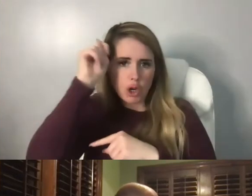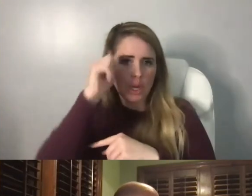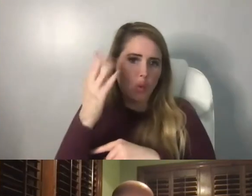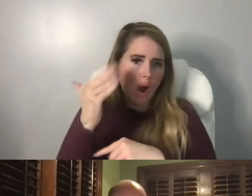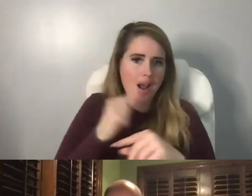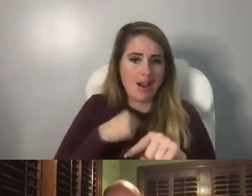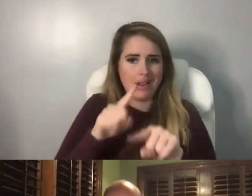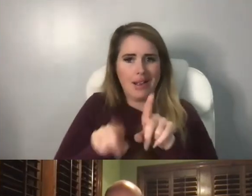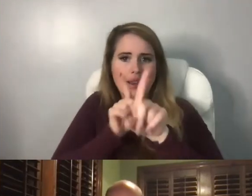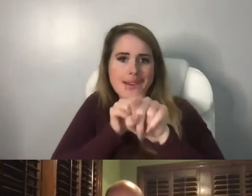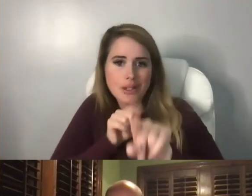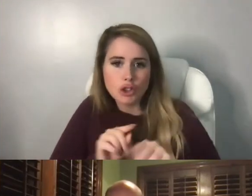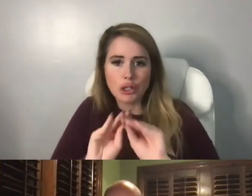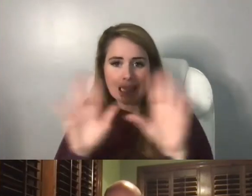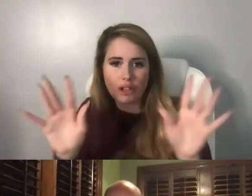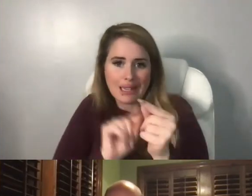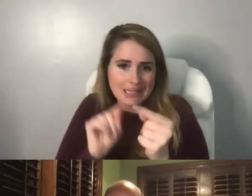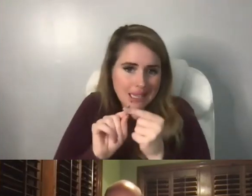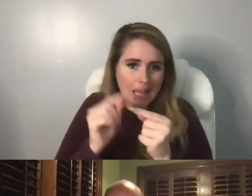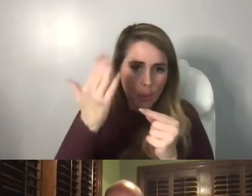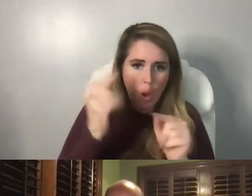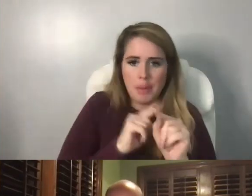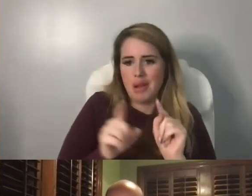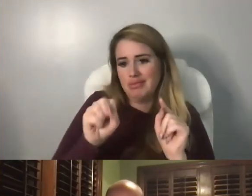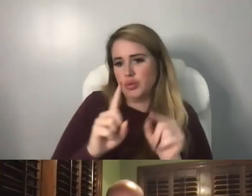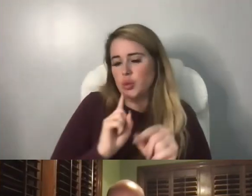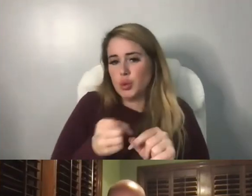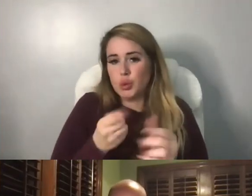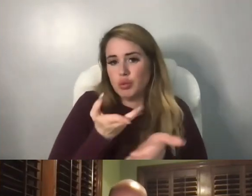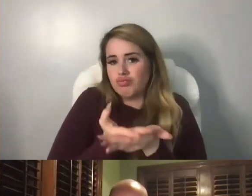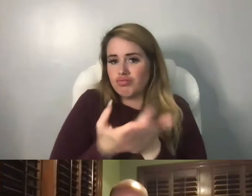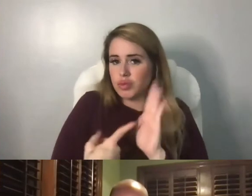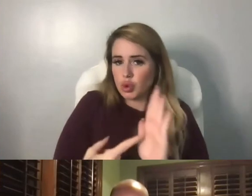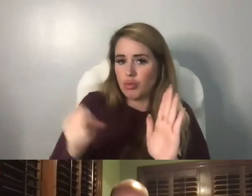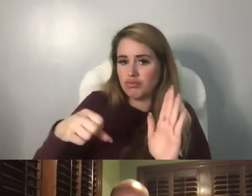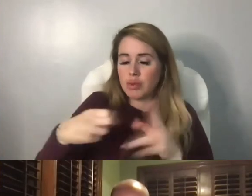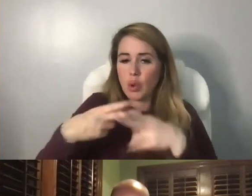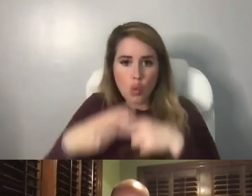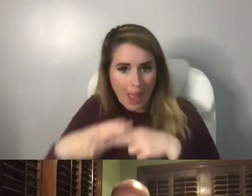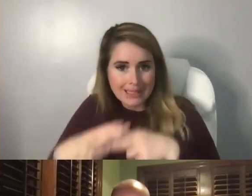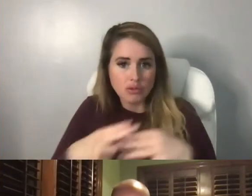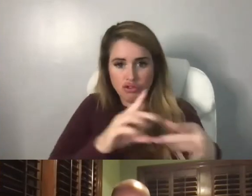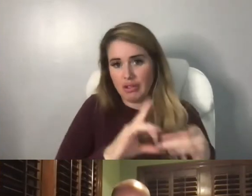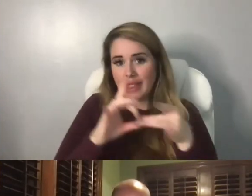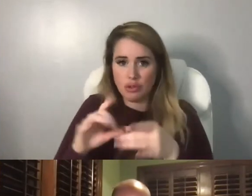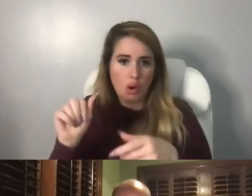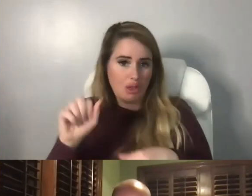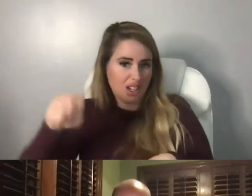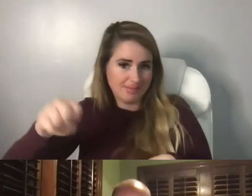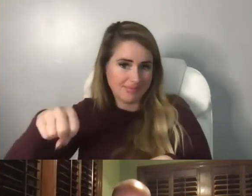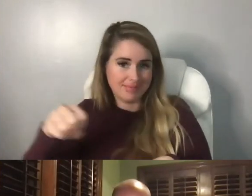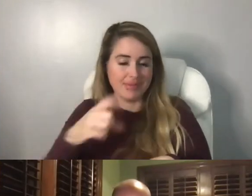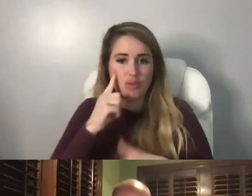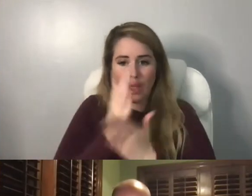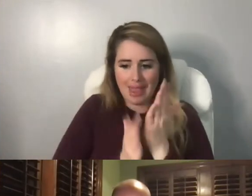I can answer for you why it is, but it has been shown to be related to arthritis in the